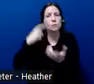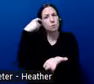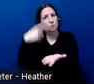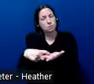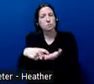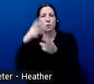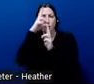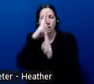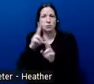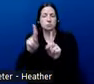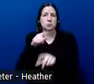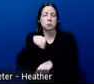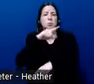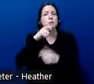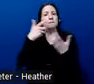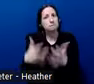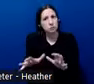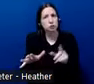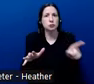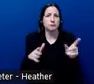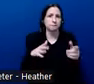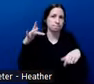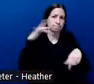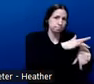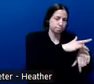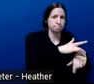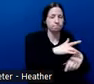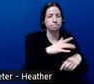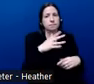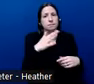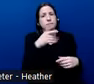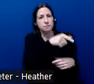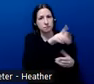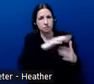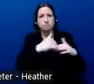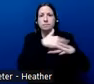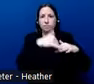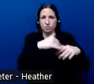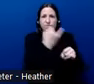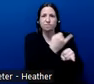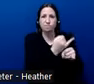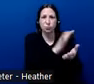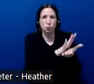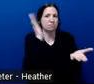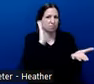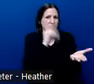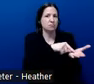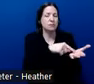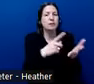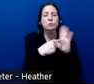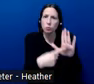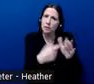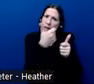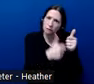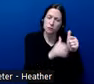attended residential schools and to reinforce that every child matters. Secondary students at the Royal Oak